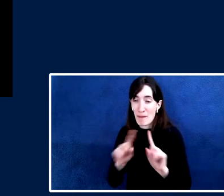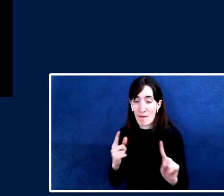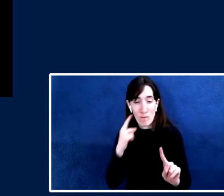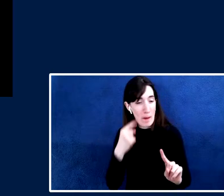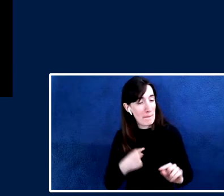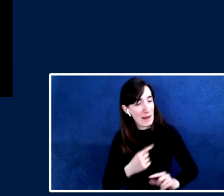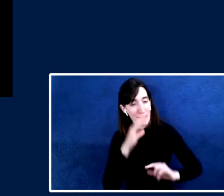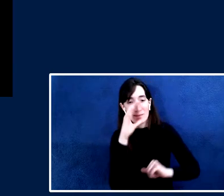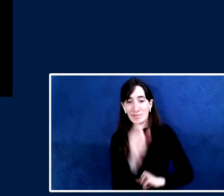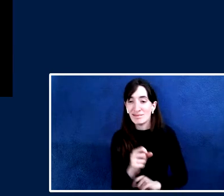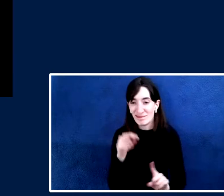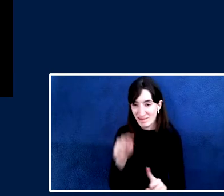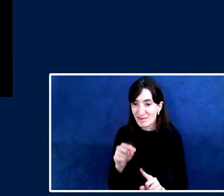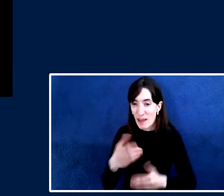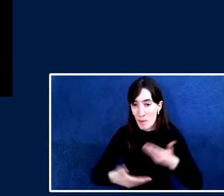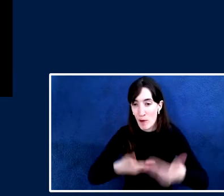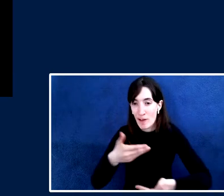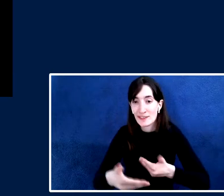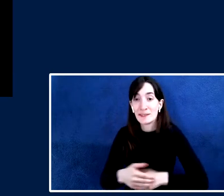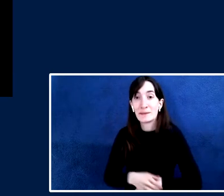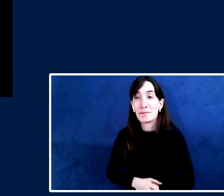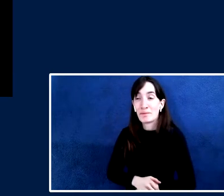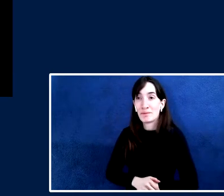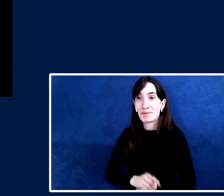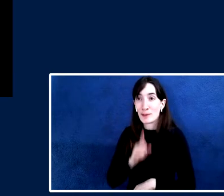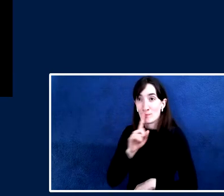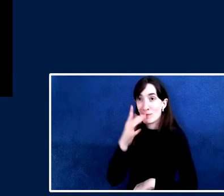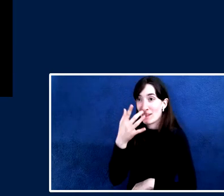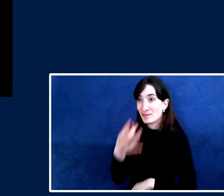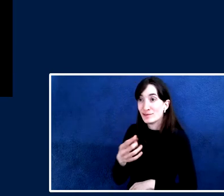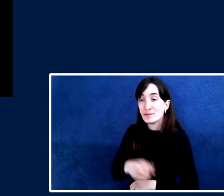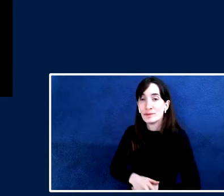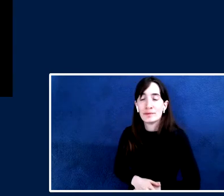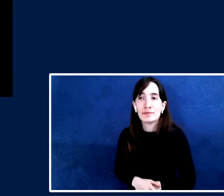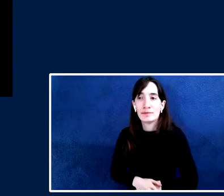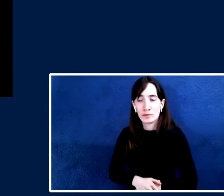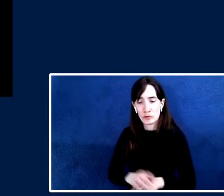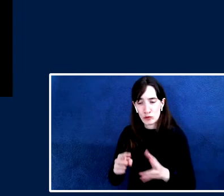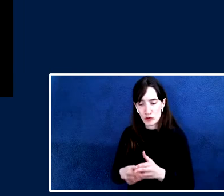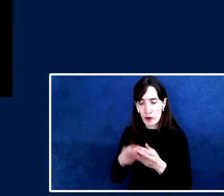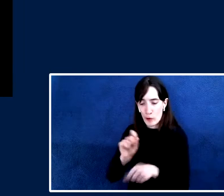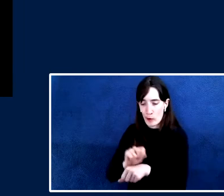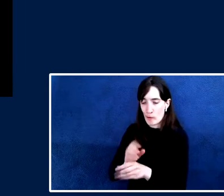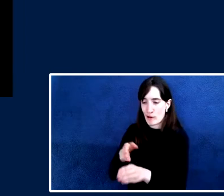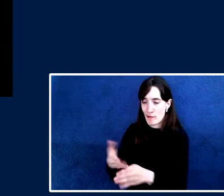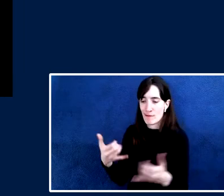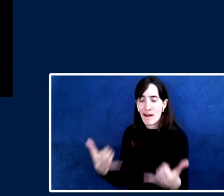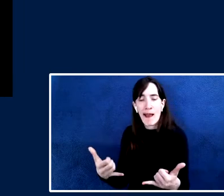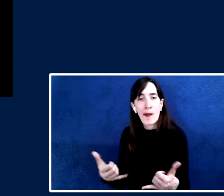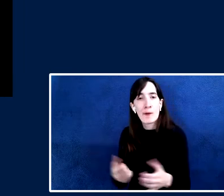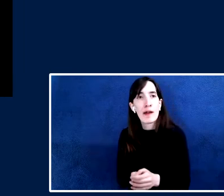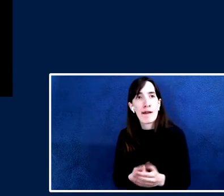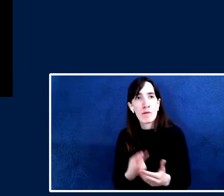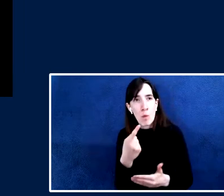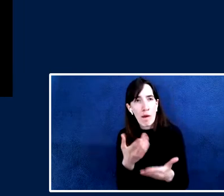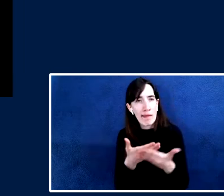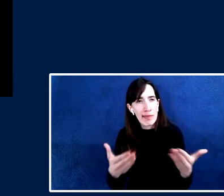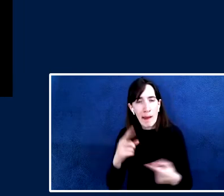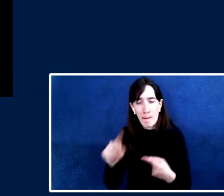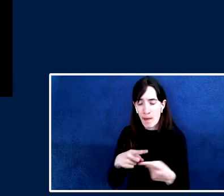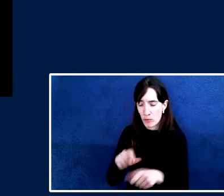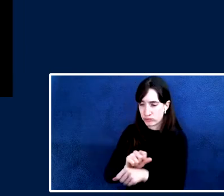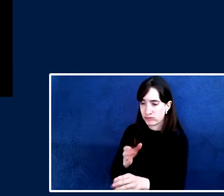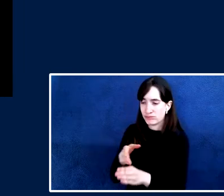really interesting. And so tell me, you're beginning your career now. What is one thing about it that you never